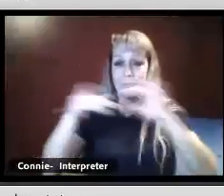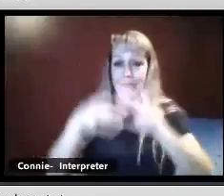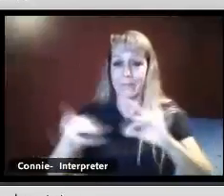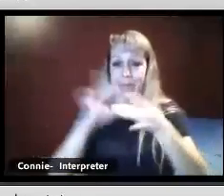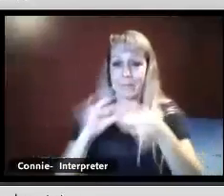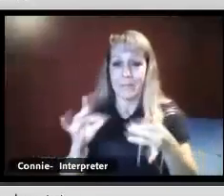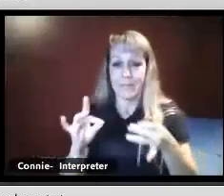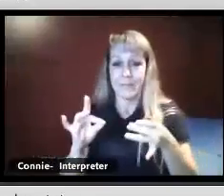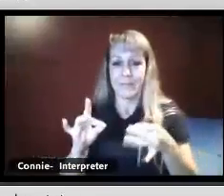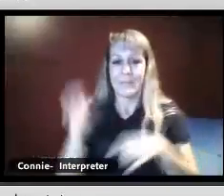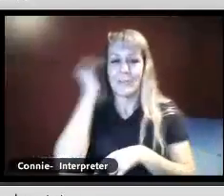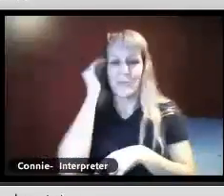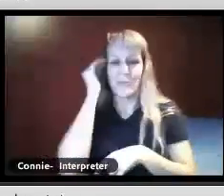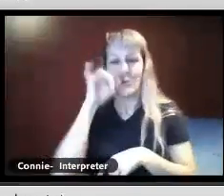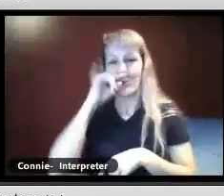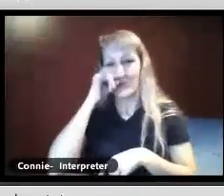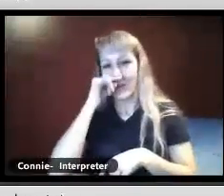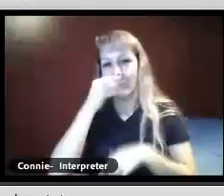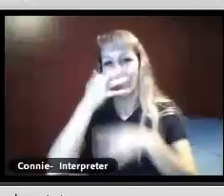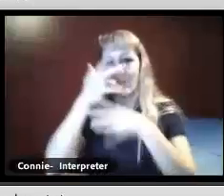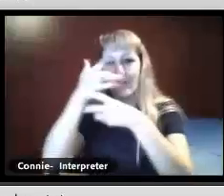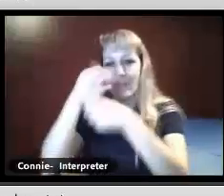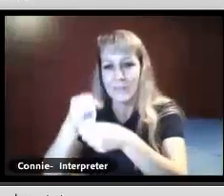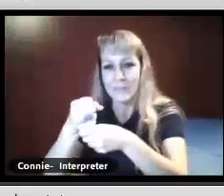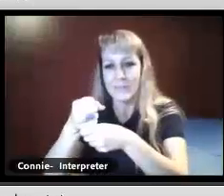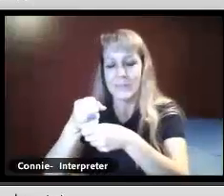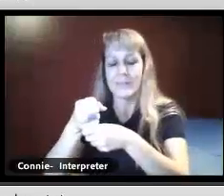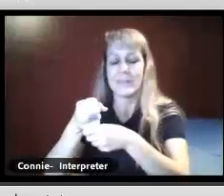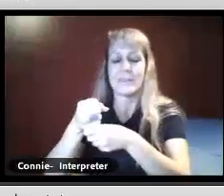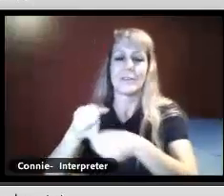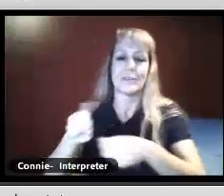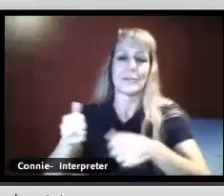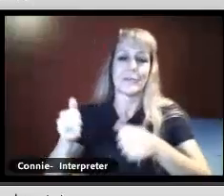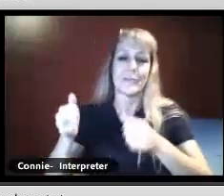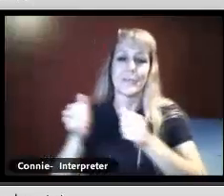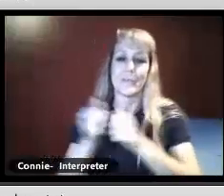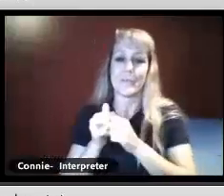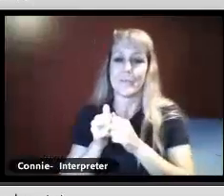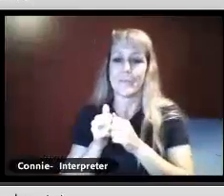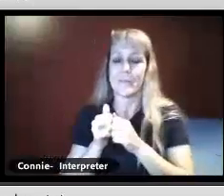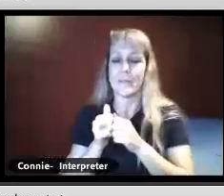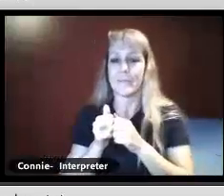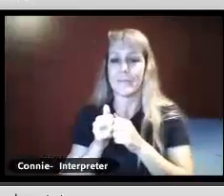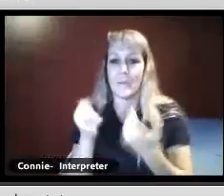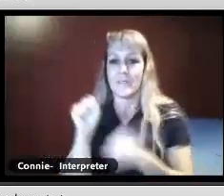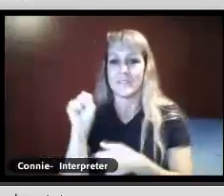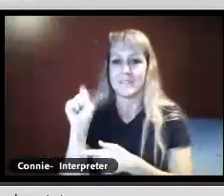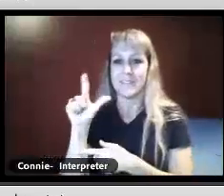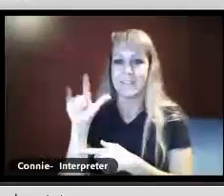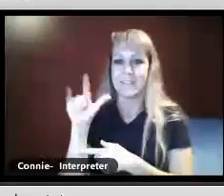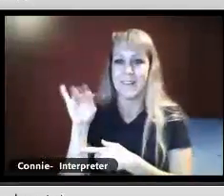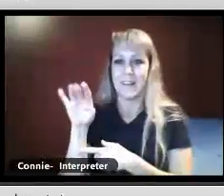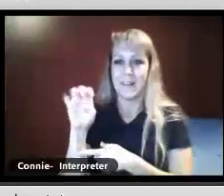I think we all know that kids are kind of fascinated with well, slime and